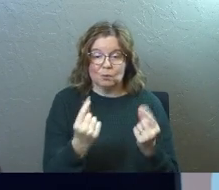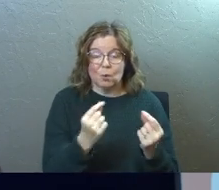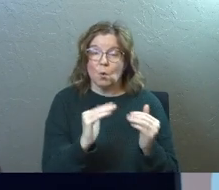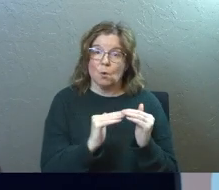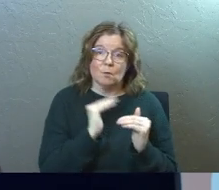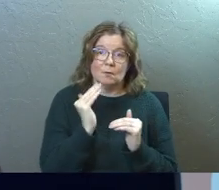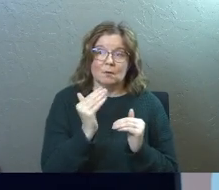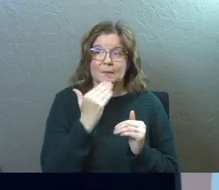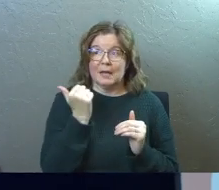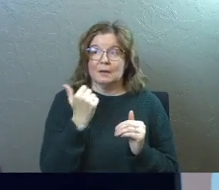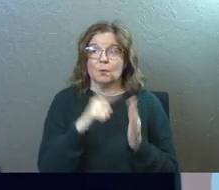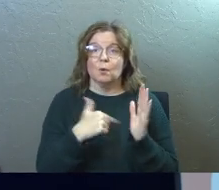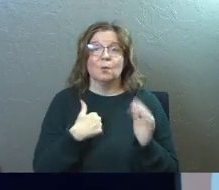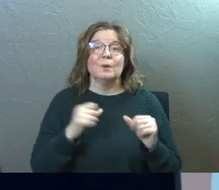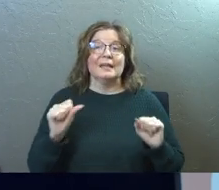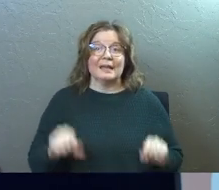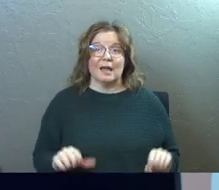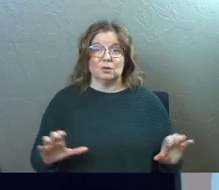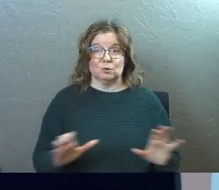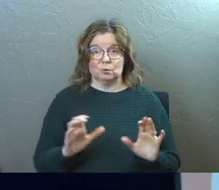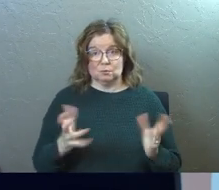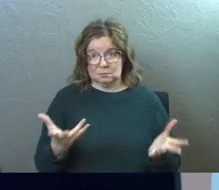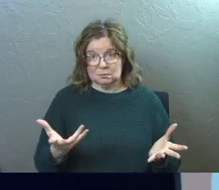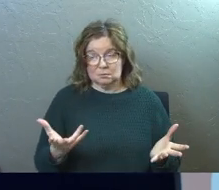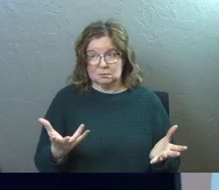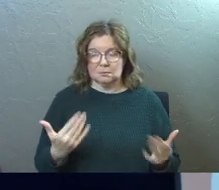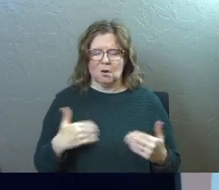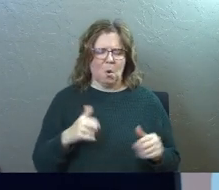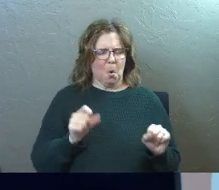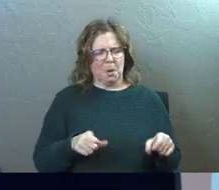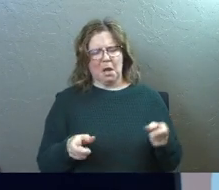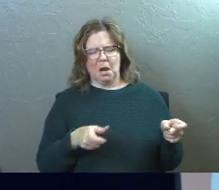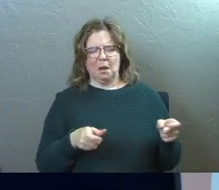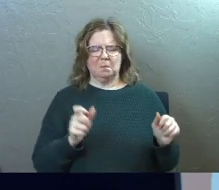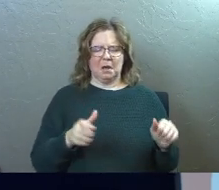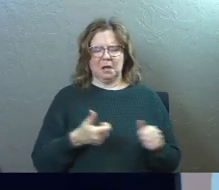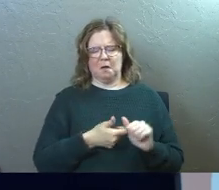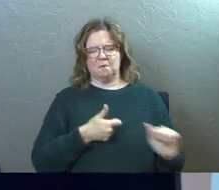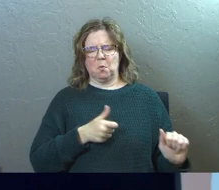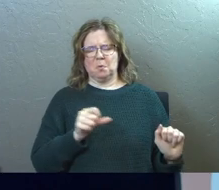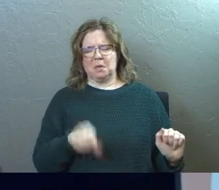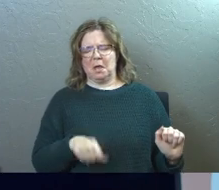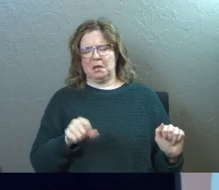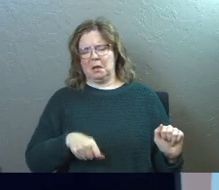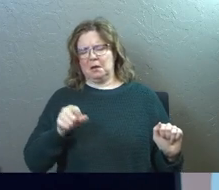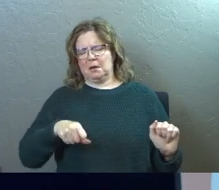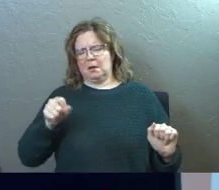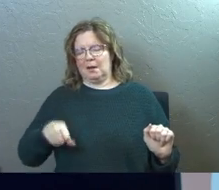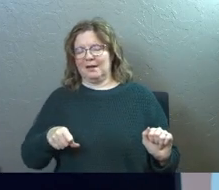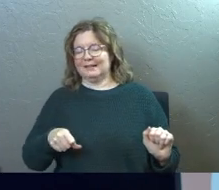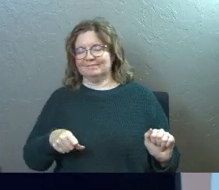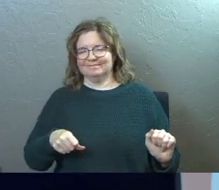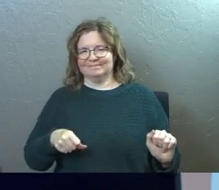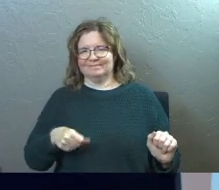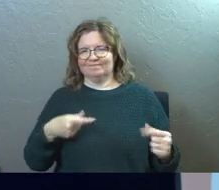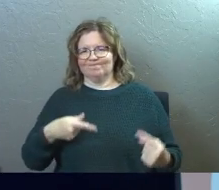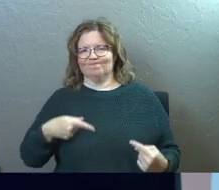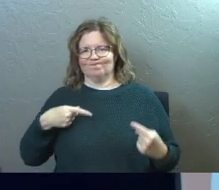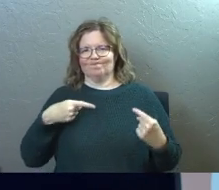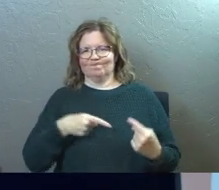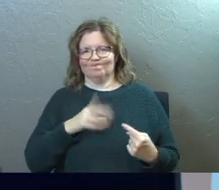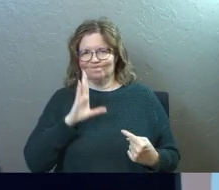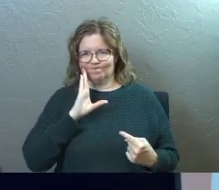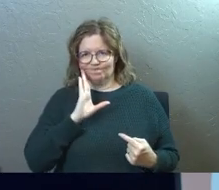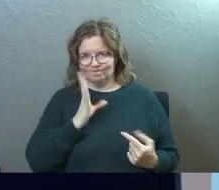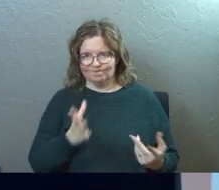we overestimate, better said, what we can do, right? Oh, I can handle this. I can avoid doing that thing. I can avoid saying those words in that group of people who like